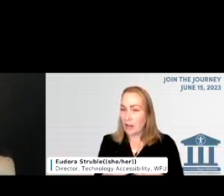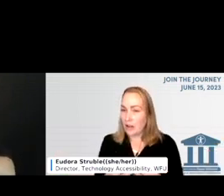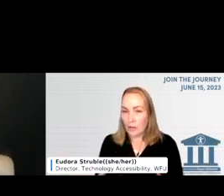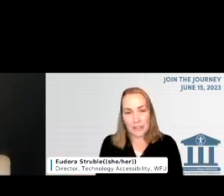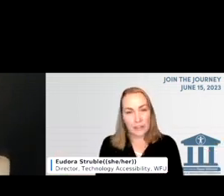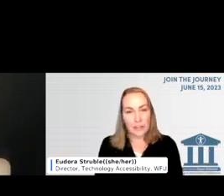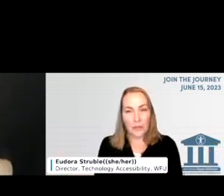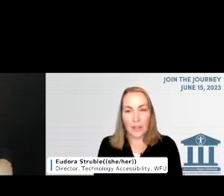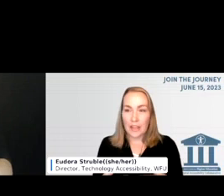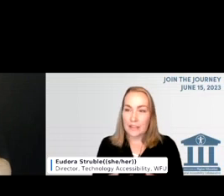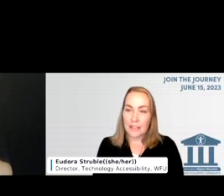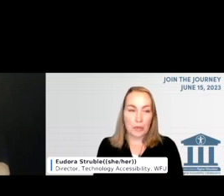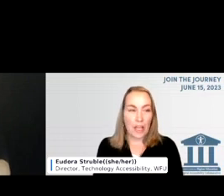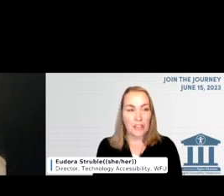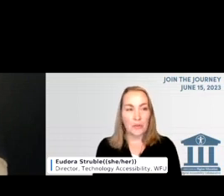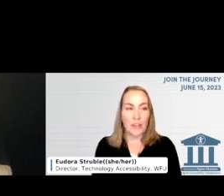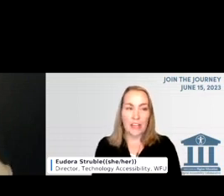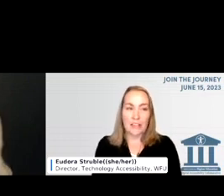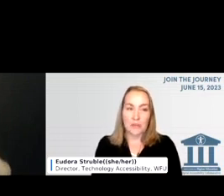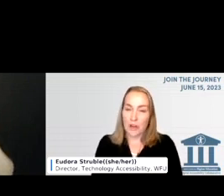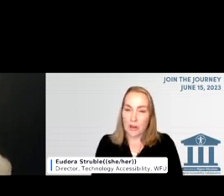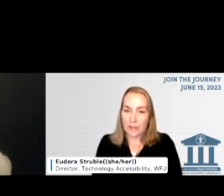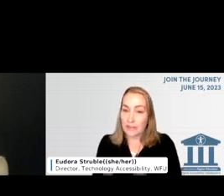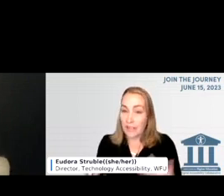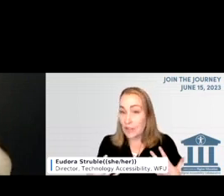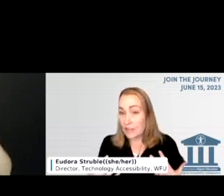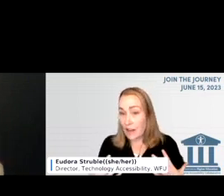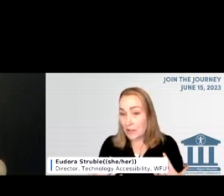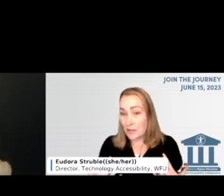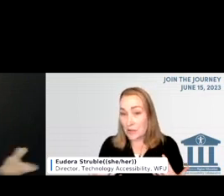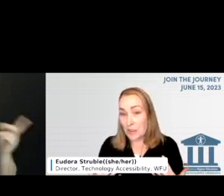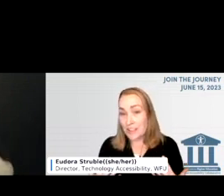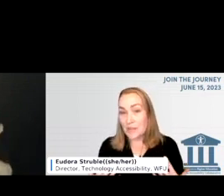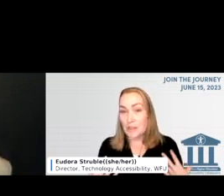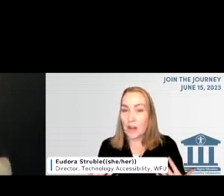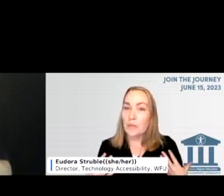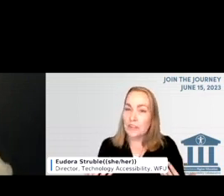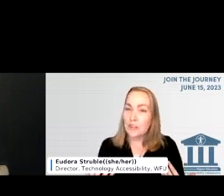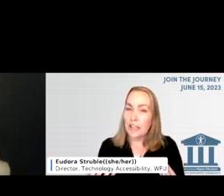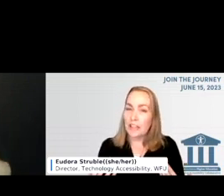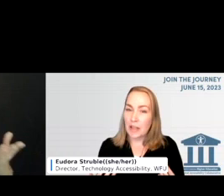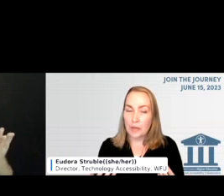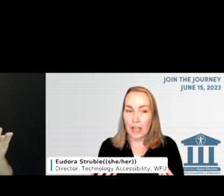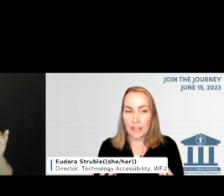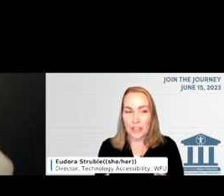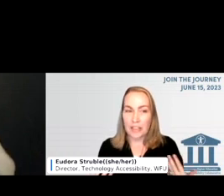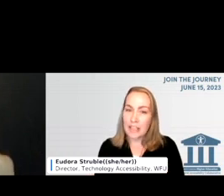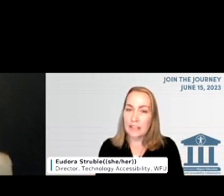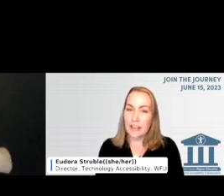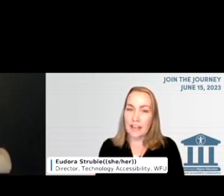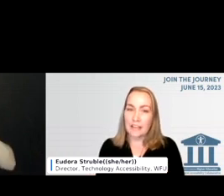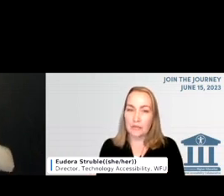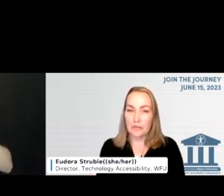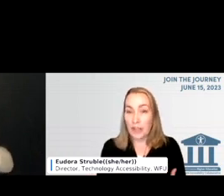we can always learn new things, apply new things. We're always, even those of us that work in this field are always learning and applying new